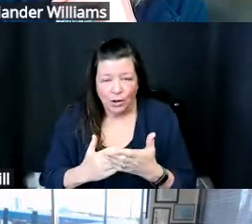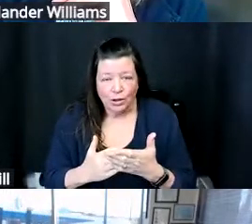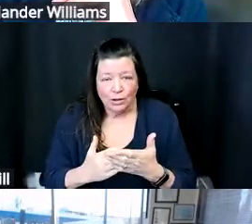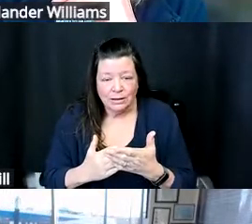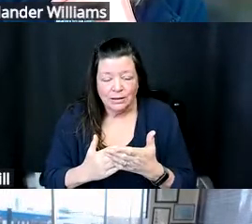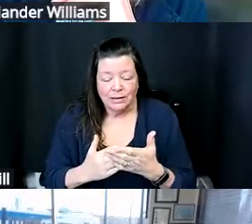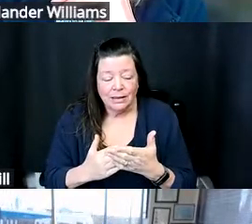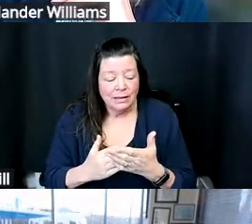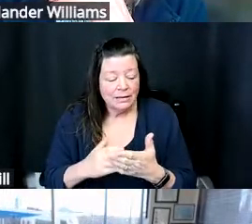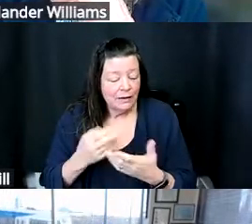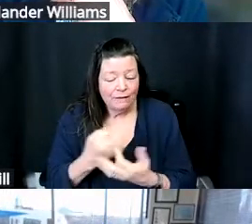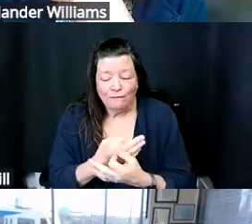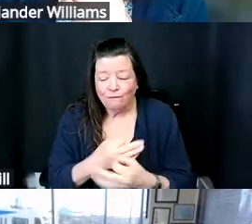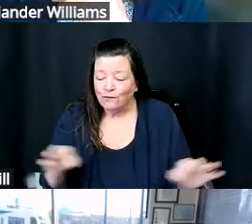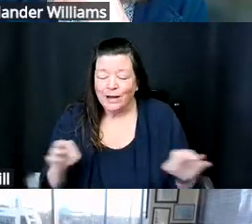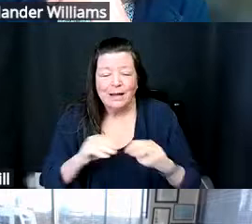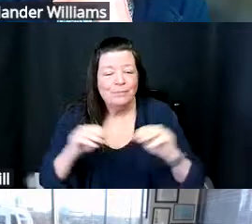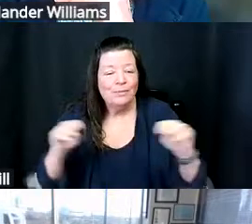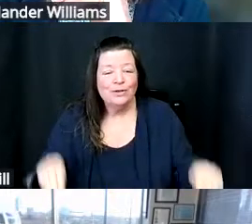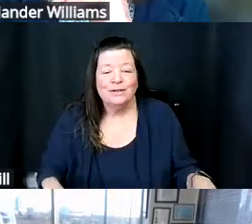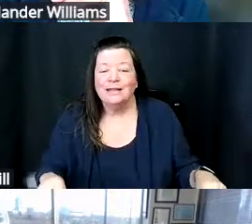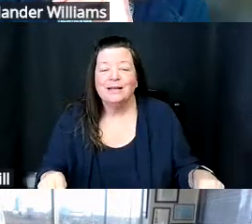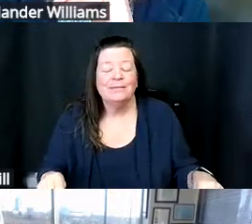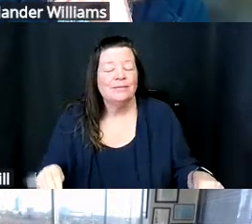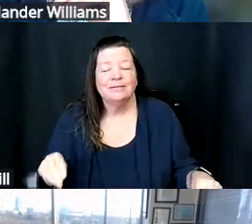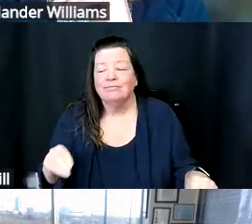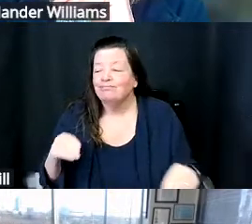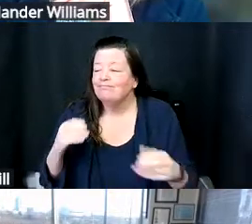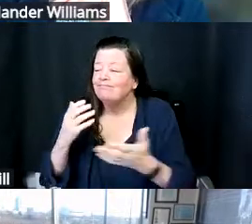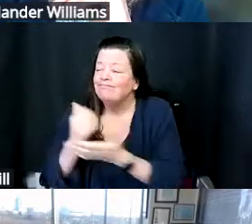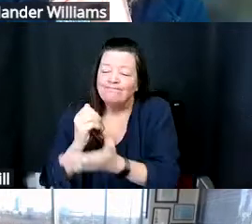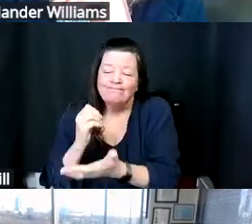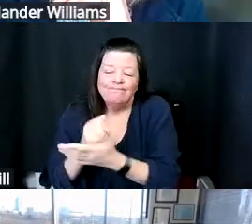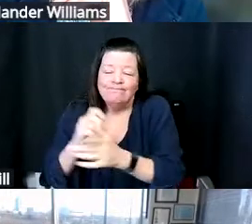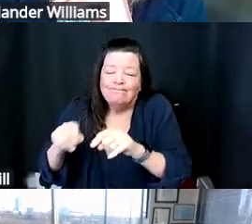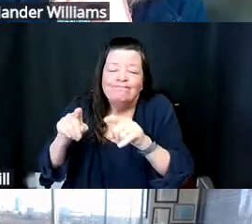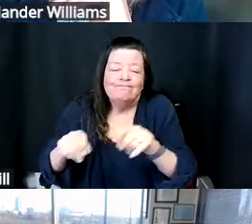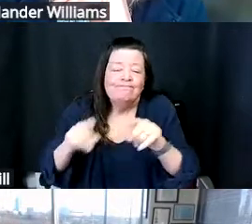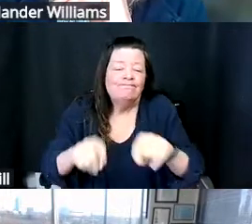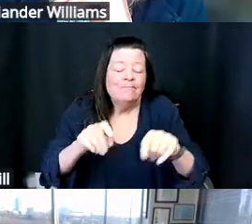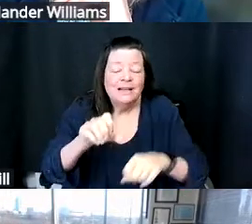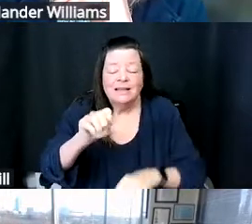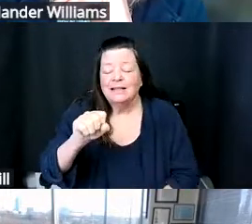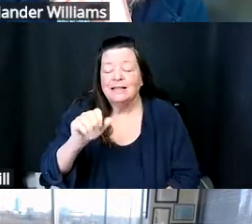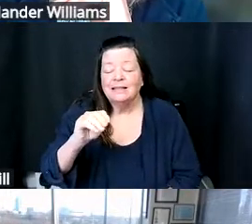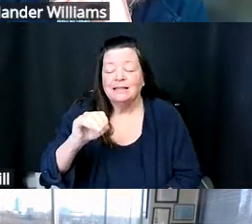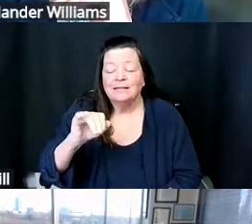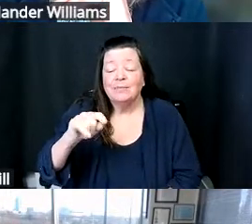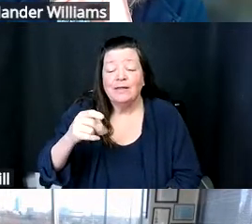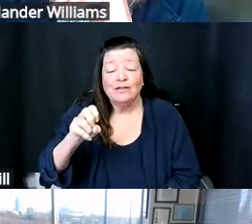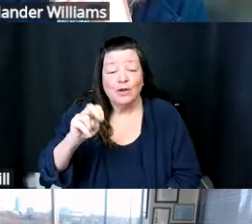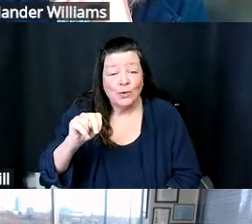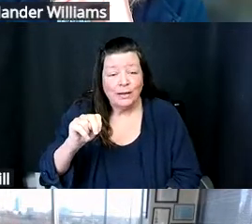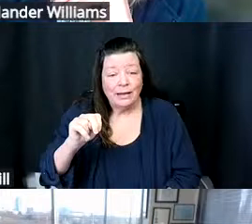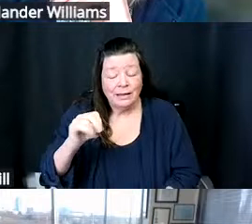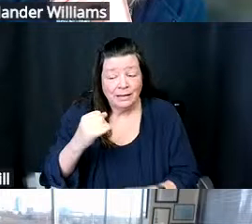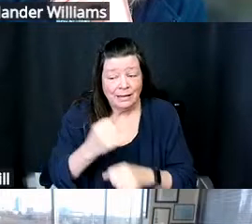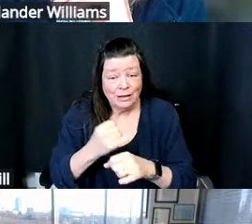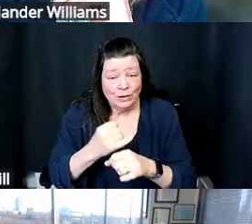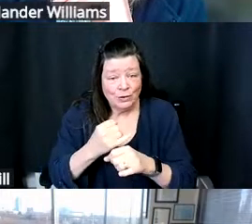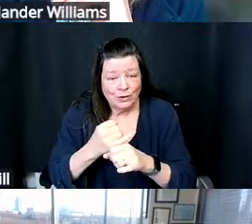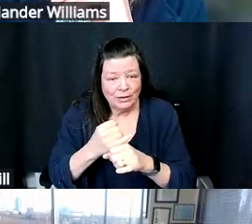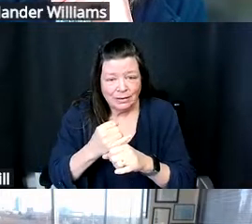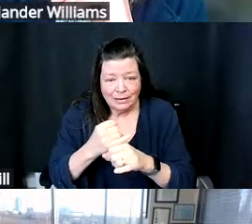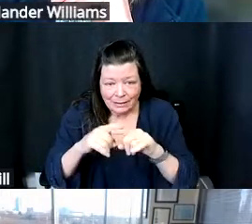free museums. Smithsonian Institution is one of the most incredible places in the world. If you ever get a chance to go